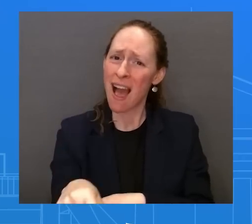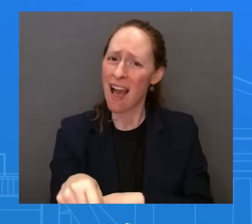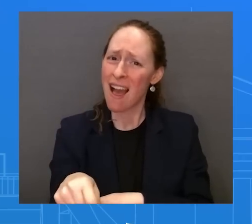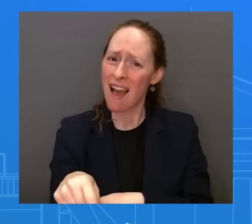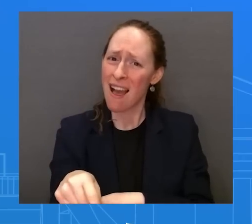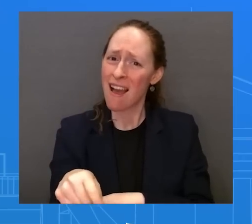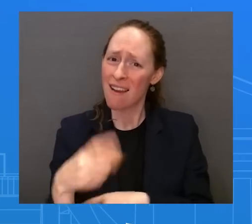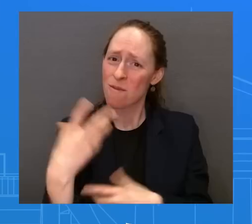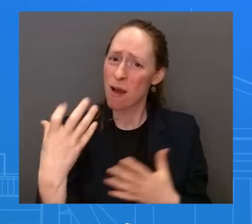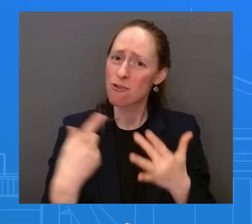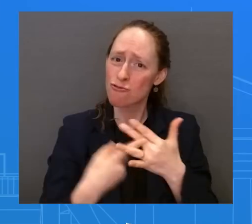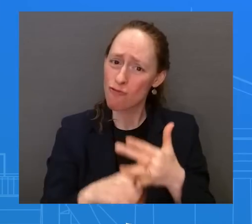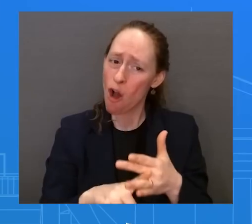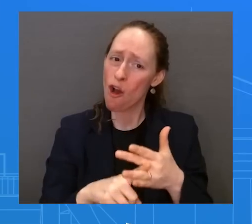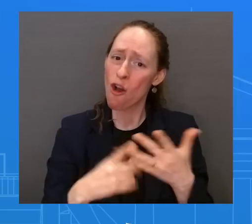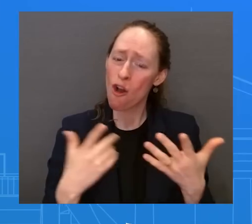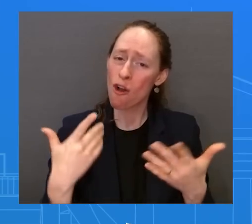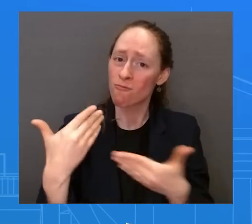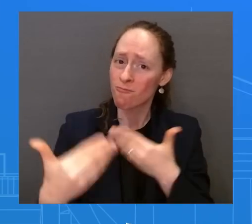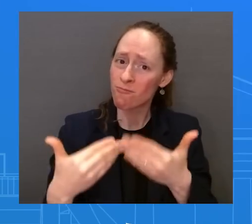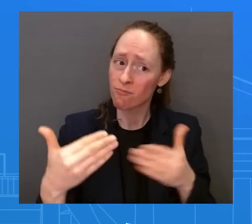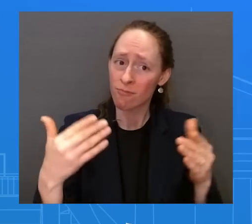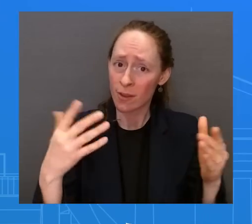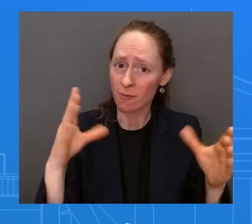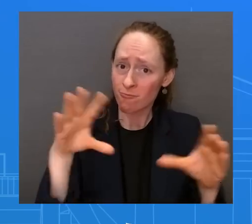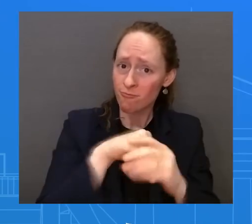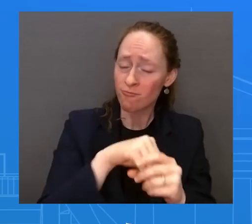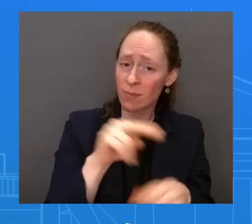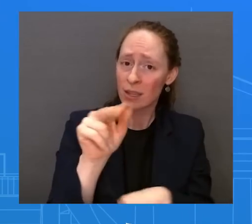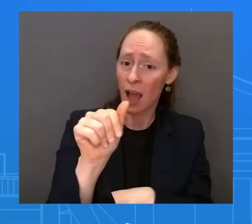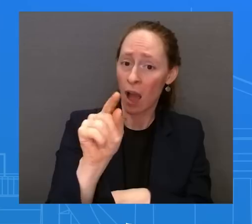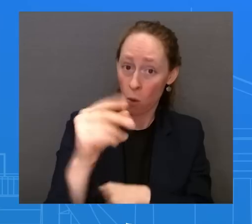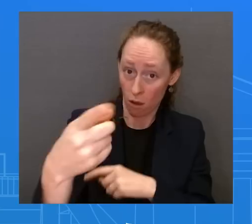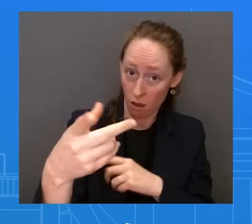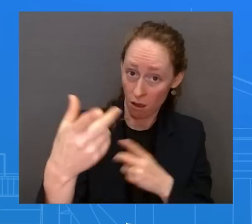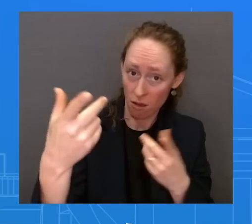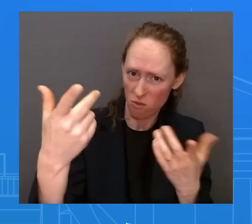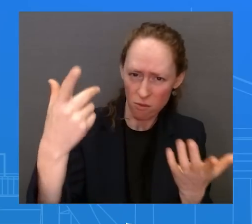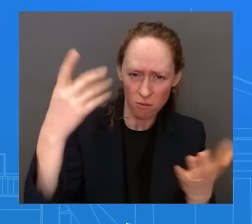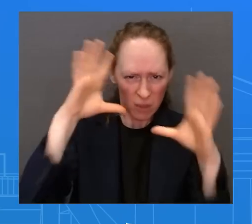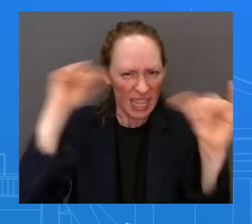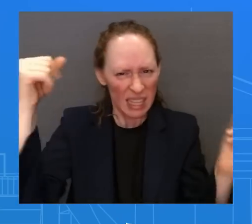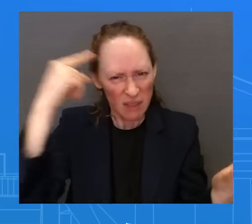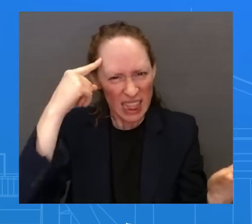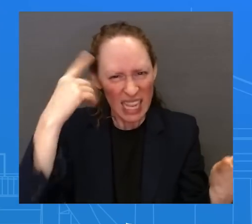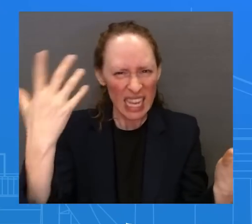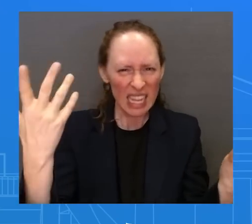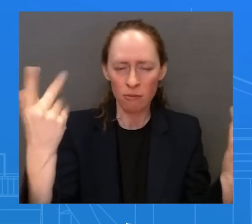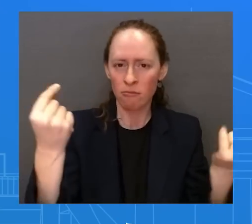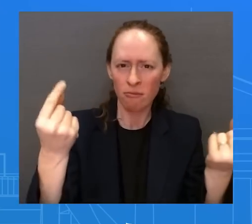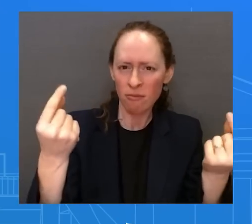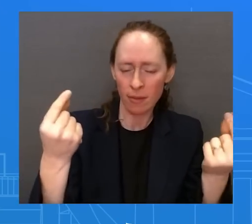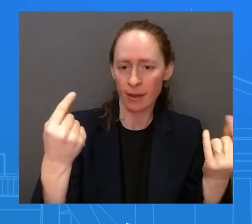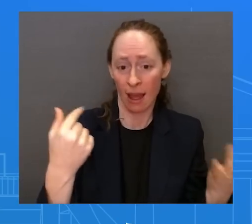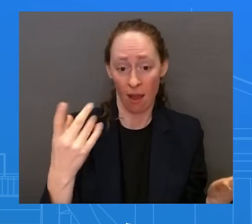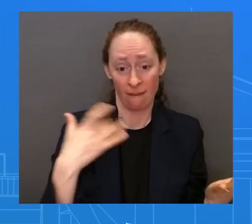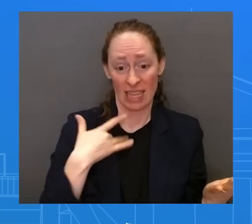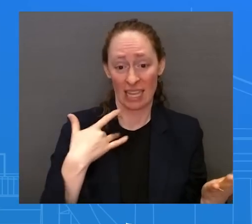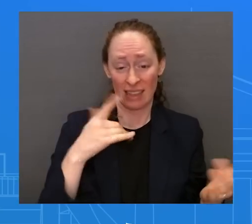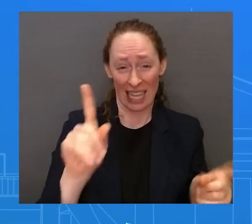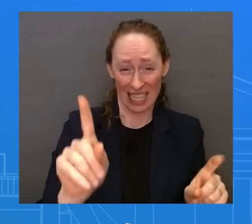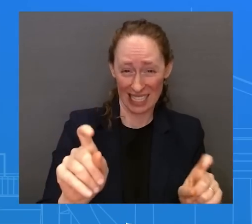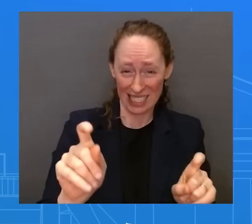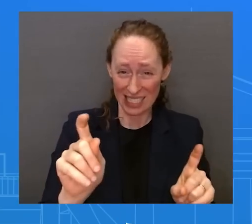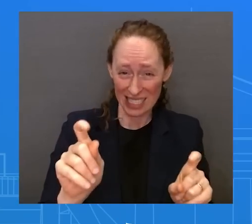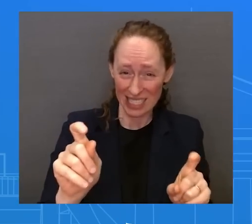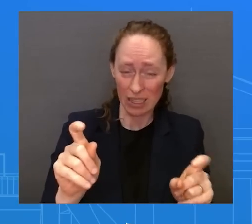and what causes the administration's hesitation is it if if there if that exists is it a fear of provoking Russia